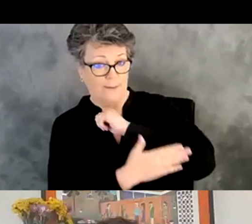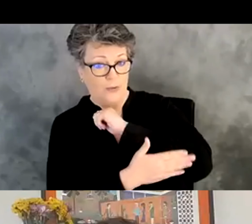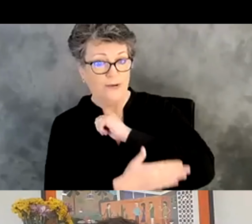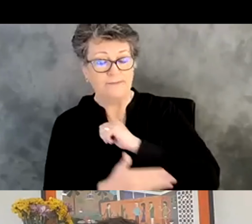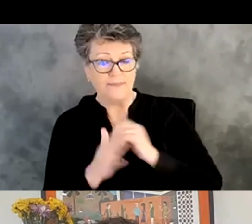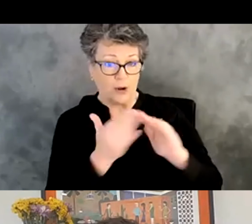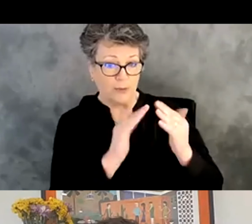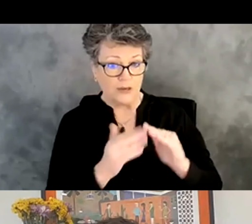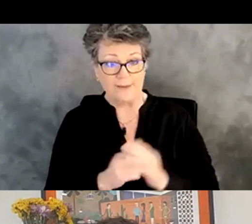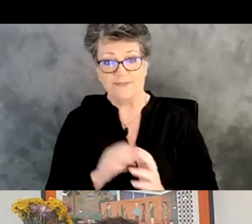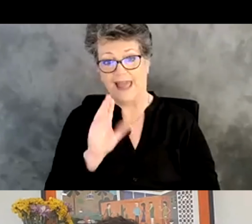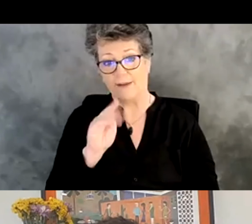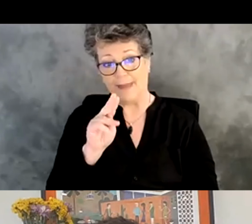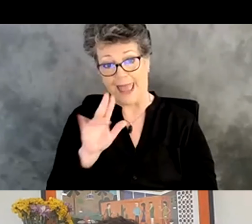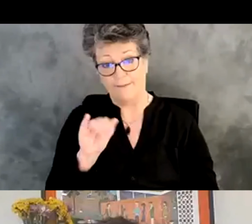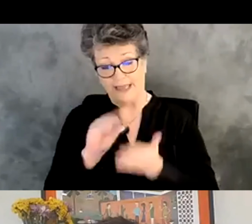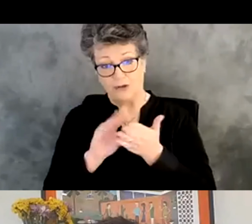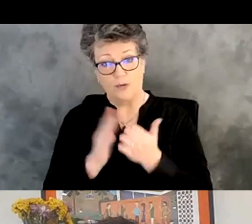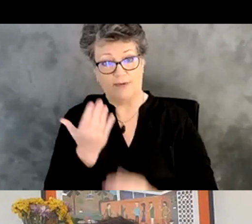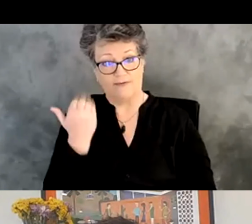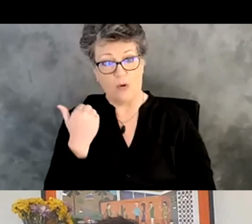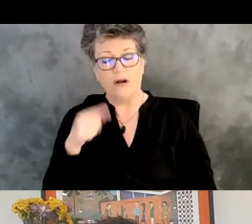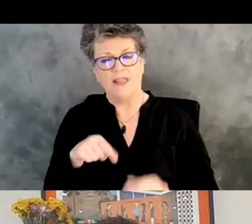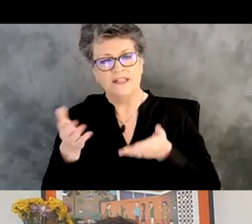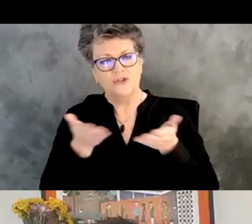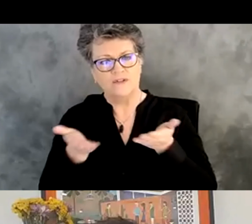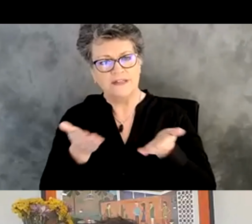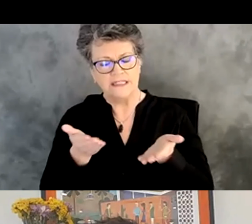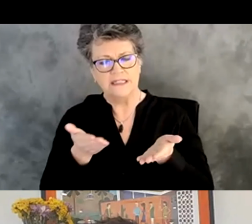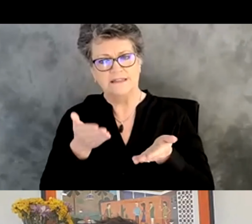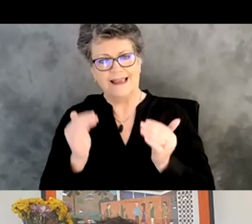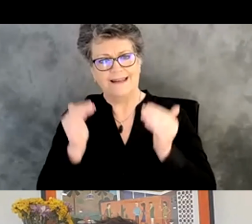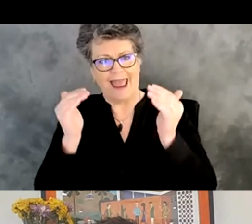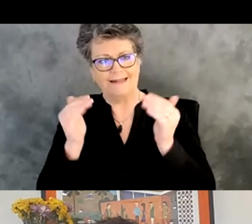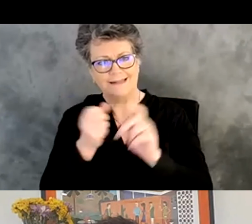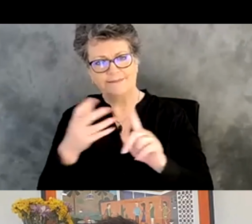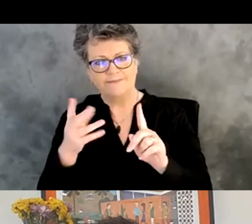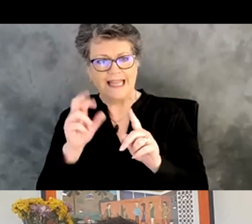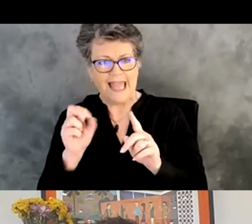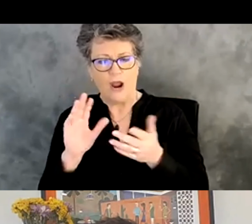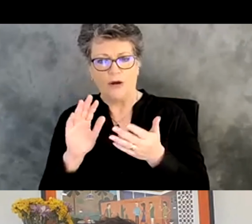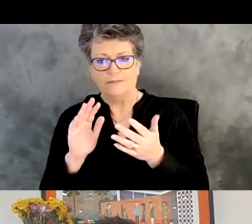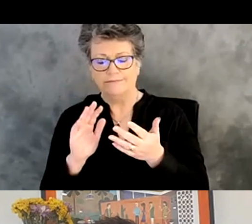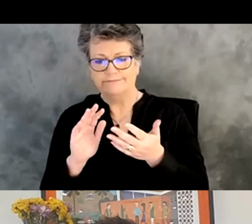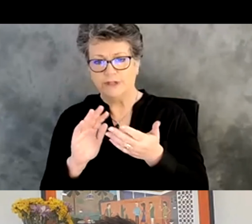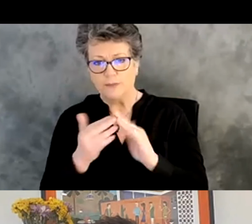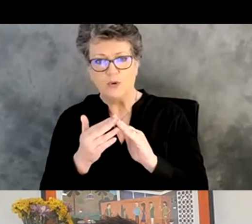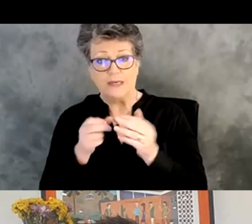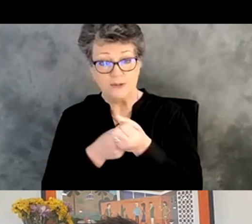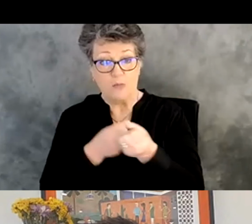As Bambi noted earlier, these services, enhanced care management and community supports, are only